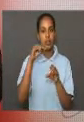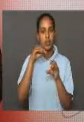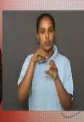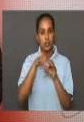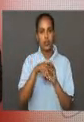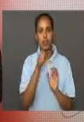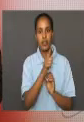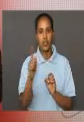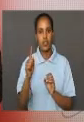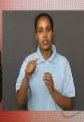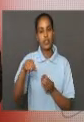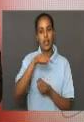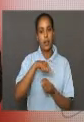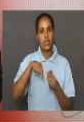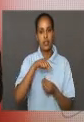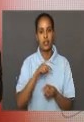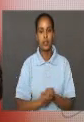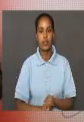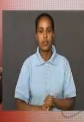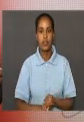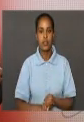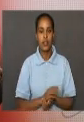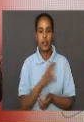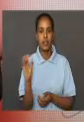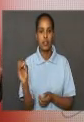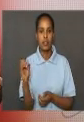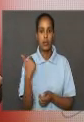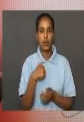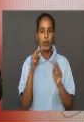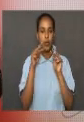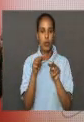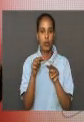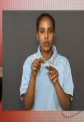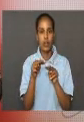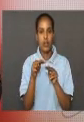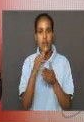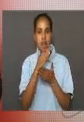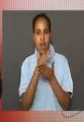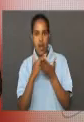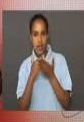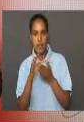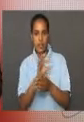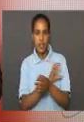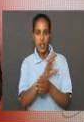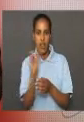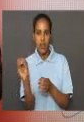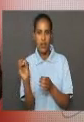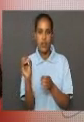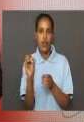each circumstance. And we looked at the half cell